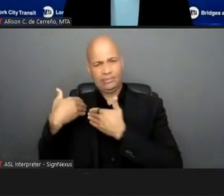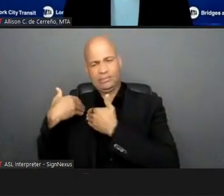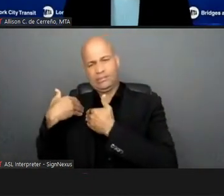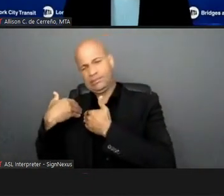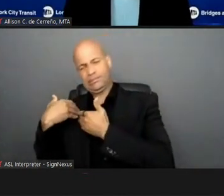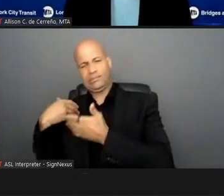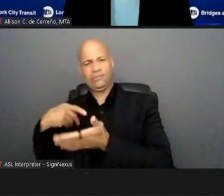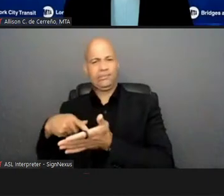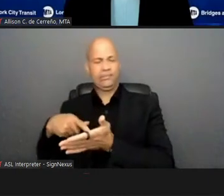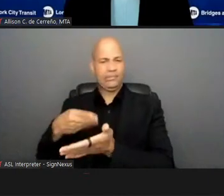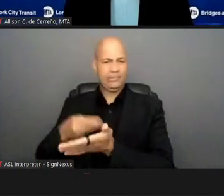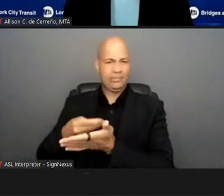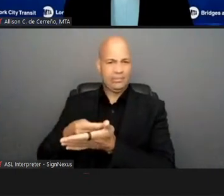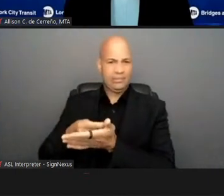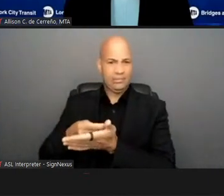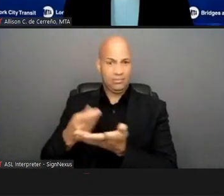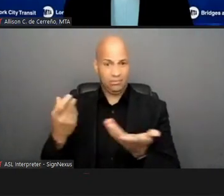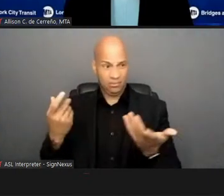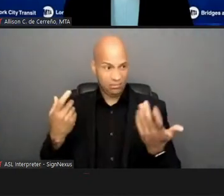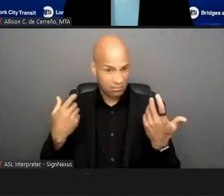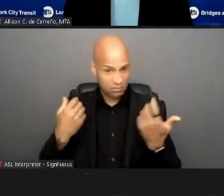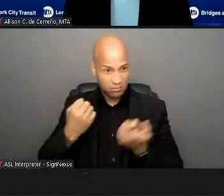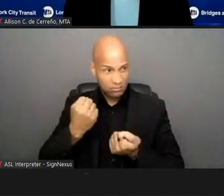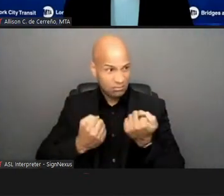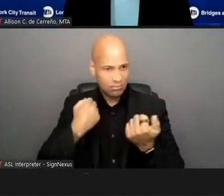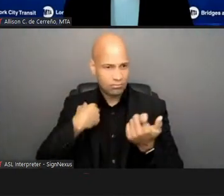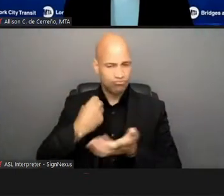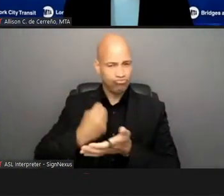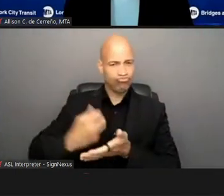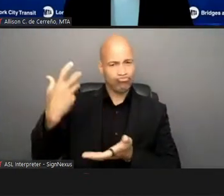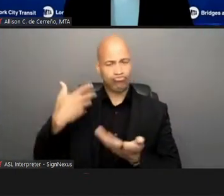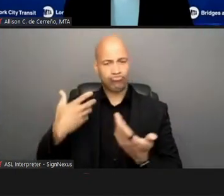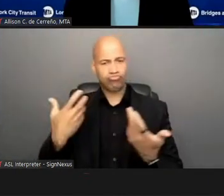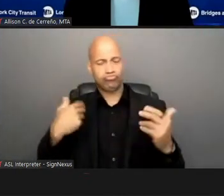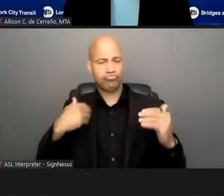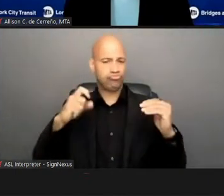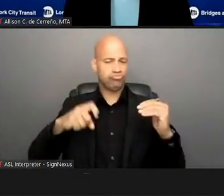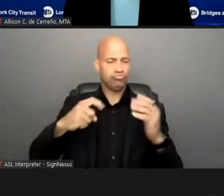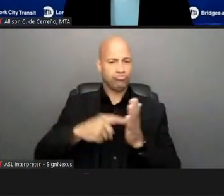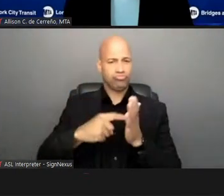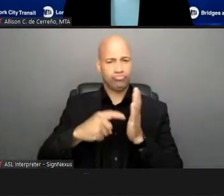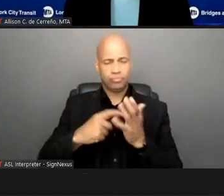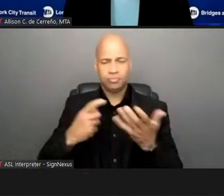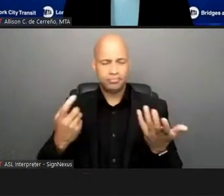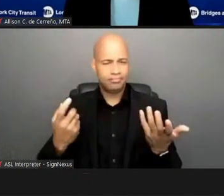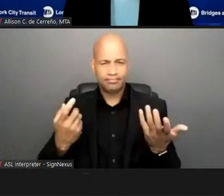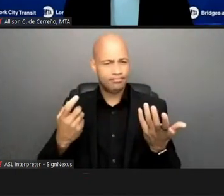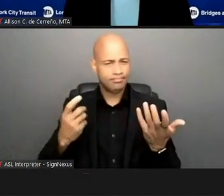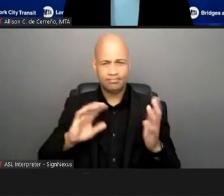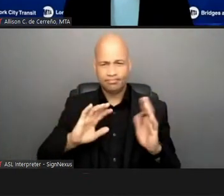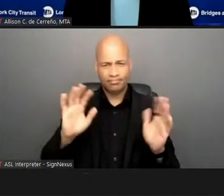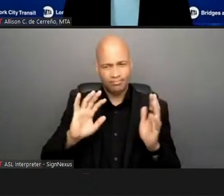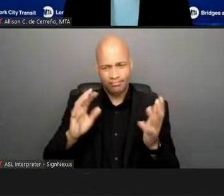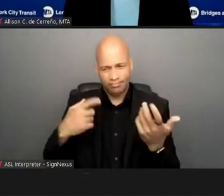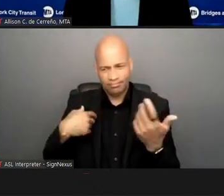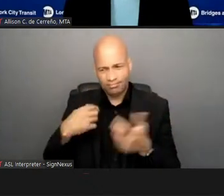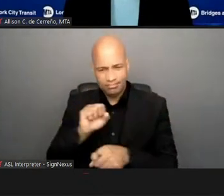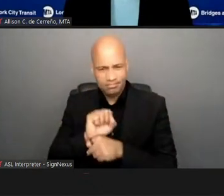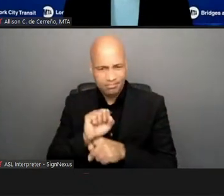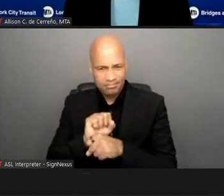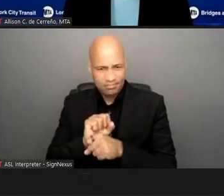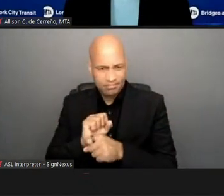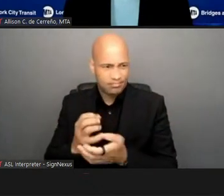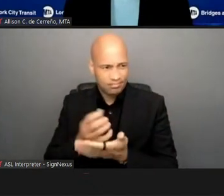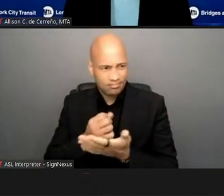ownership doesn't make one rich or entitled it simply excludes people who are working and have to pay for everything and I already did that supposed to bring from working